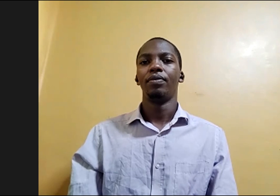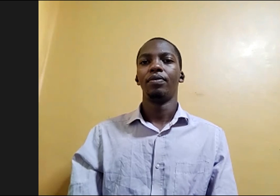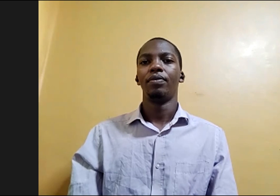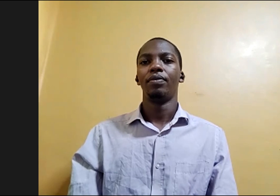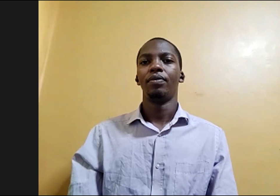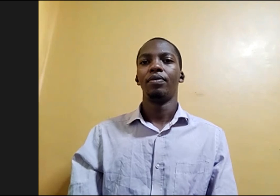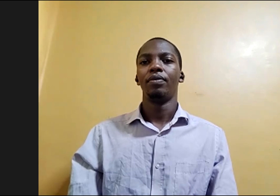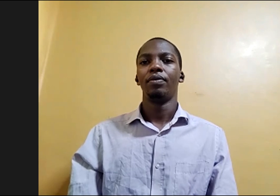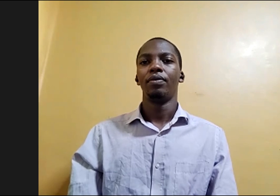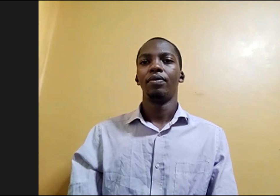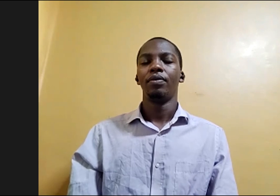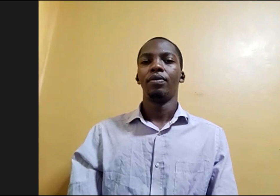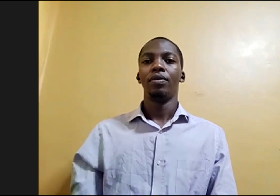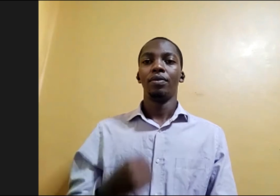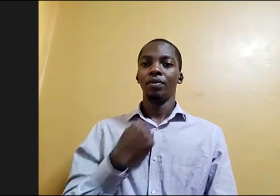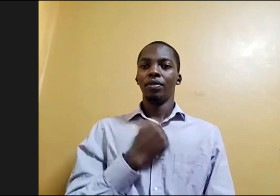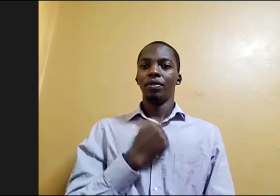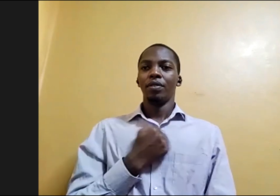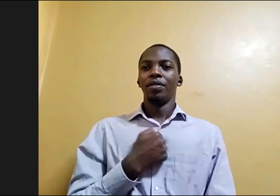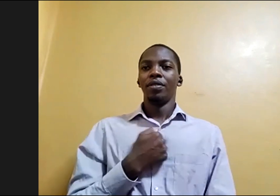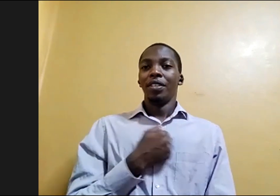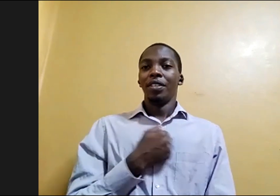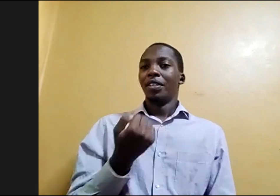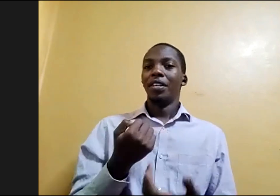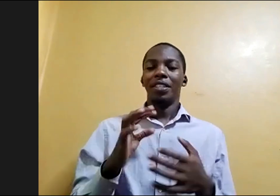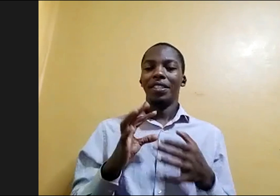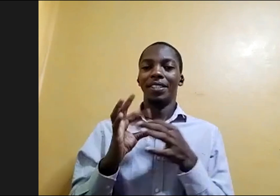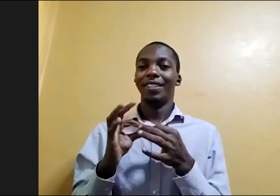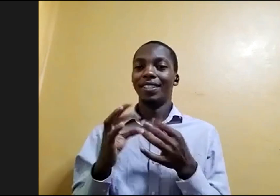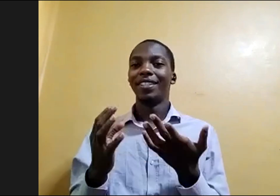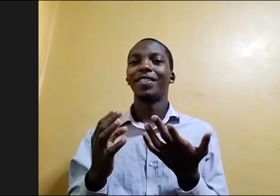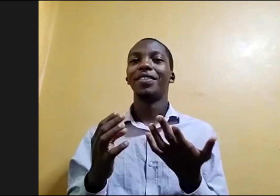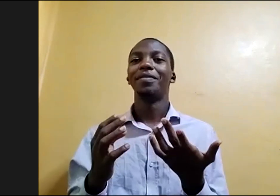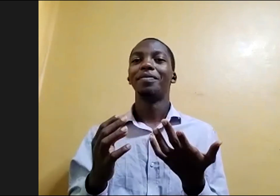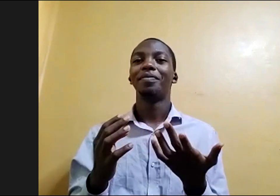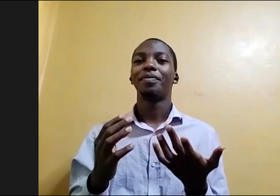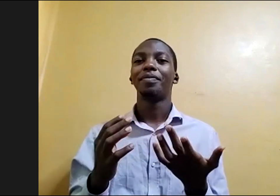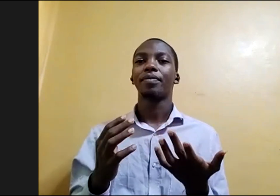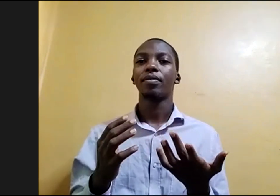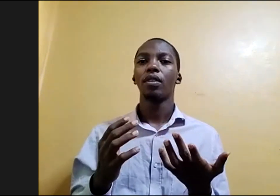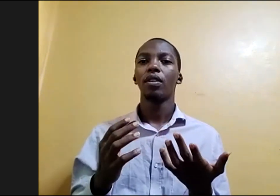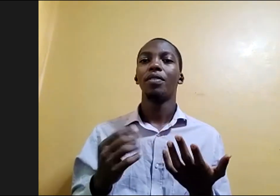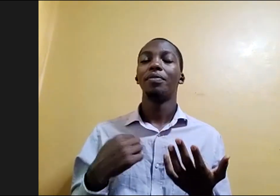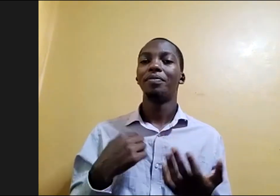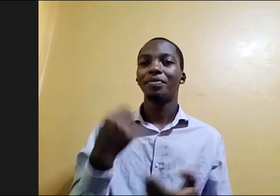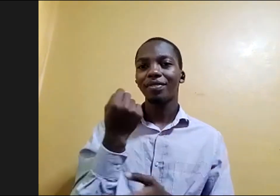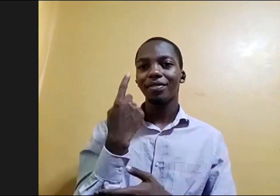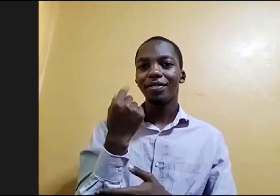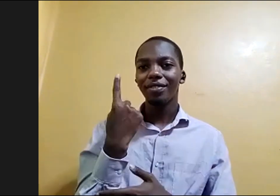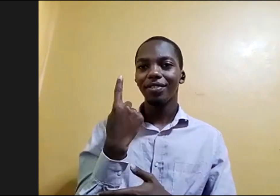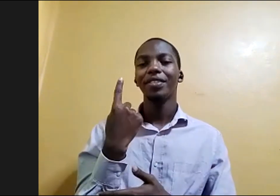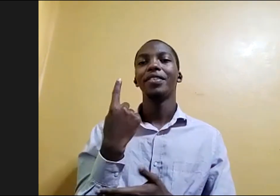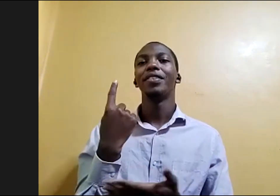I'm sorry, I've lost the connection in the last minute. So I understand that you had just